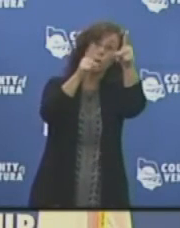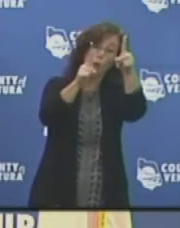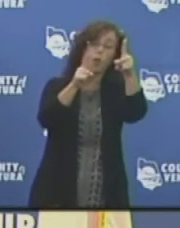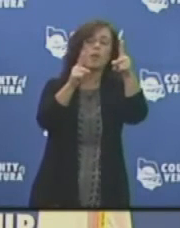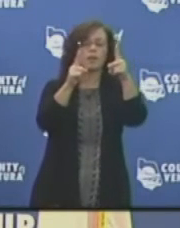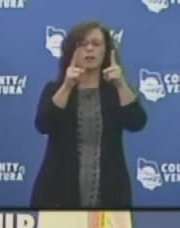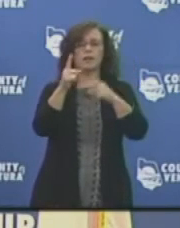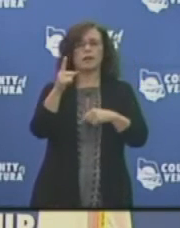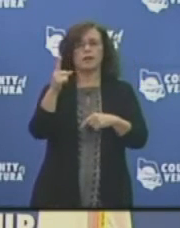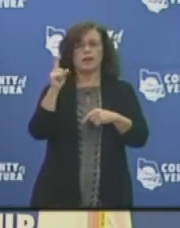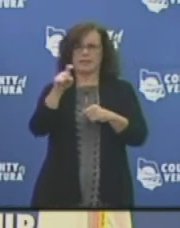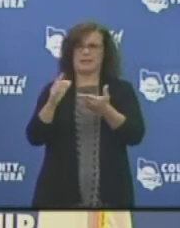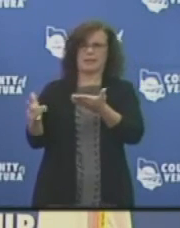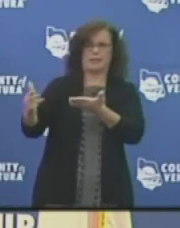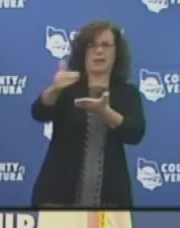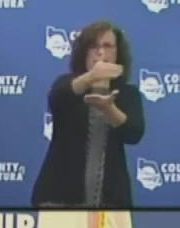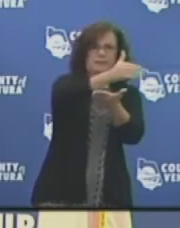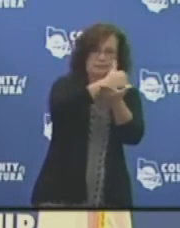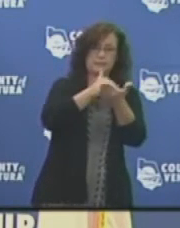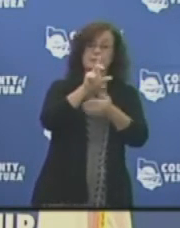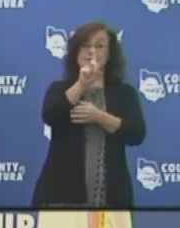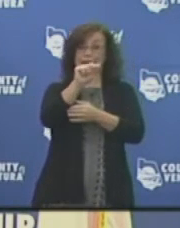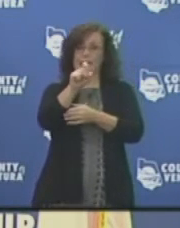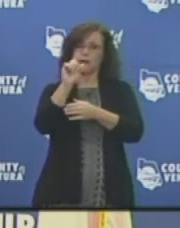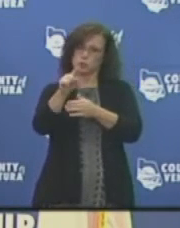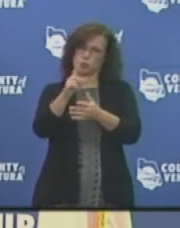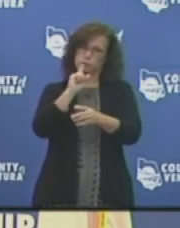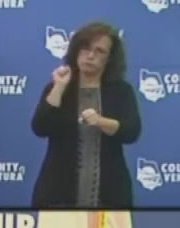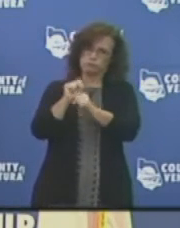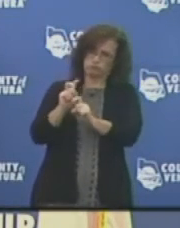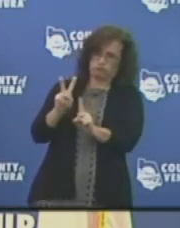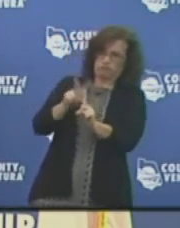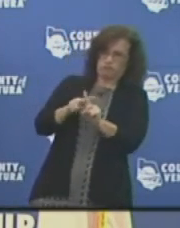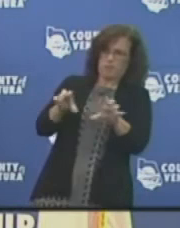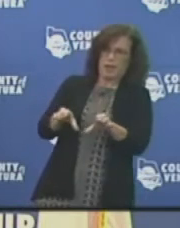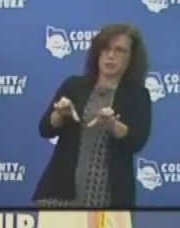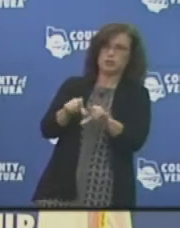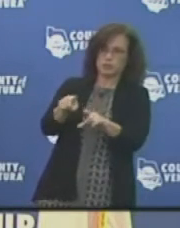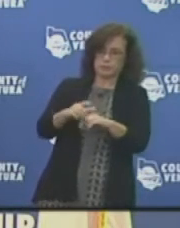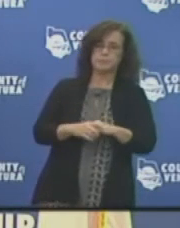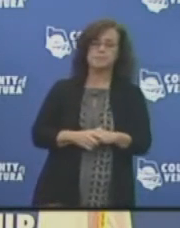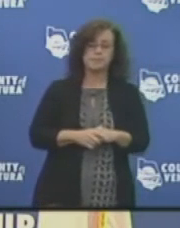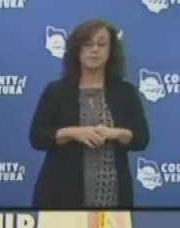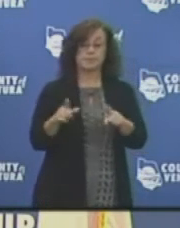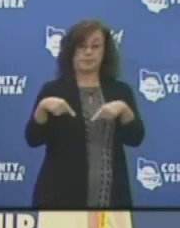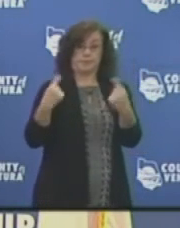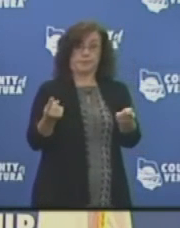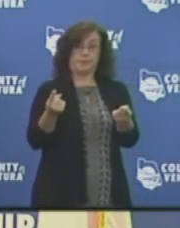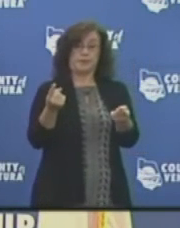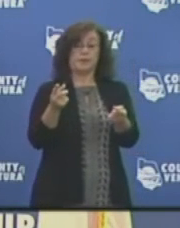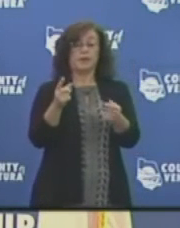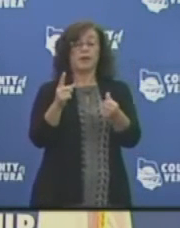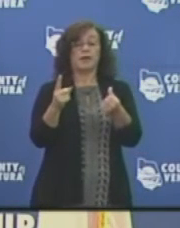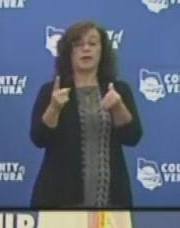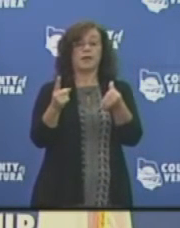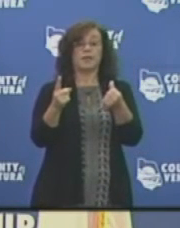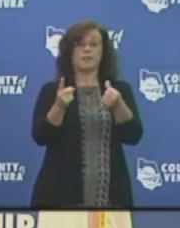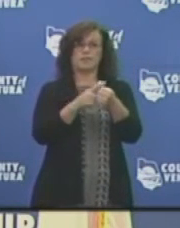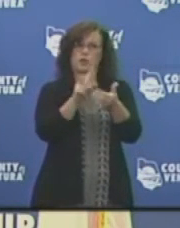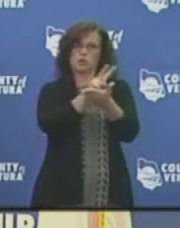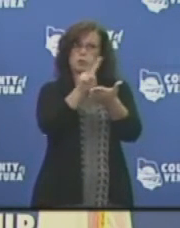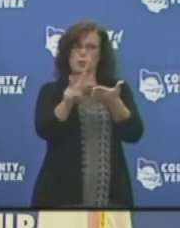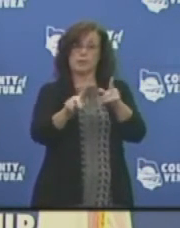actionable data on the spread of COVID-19. During the first 2-week testing period, the county tested